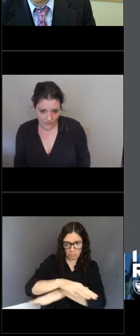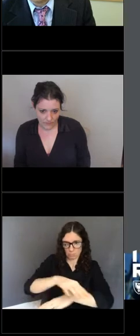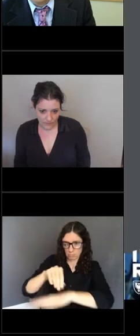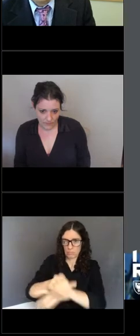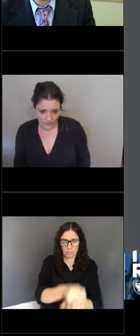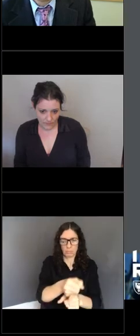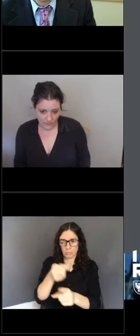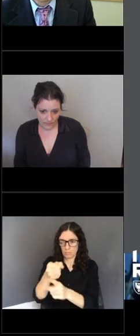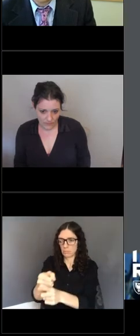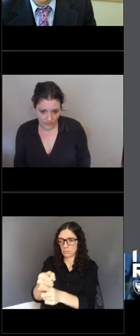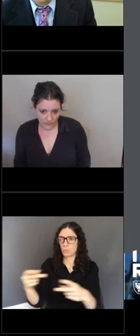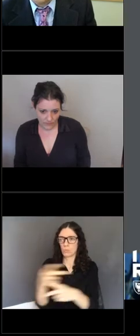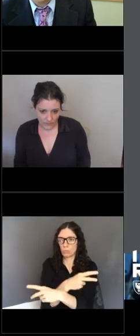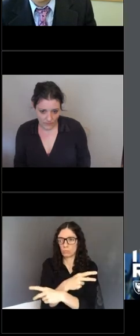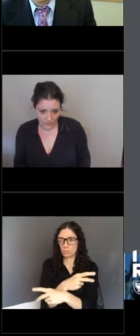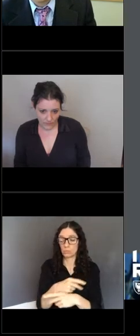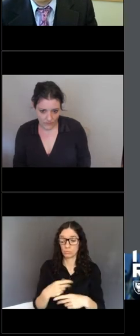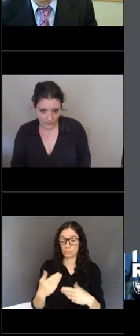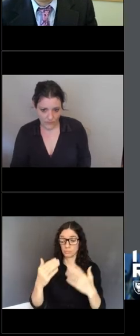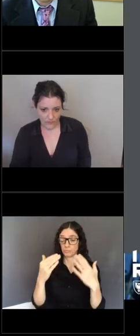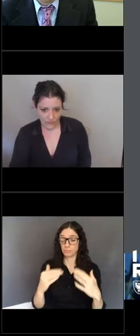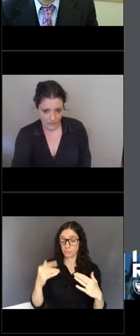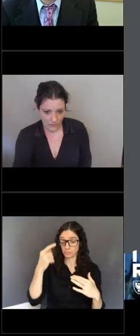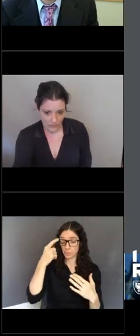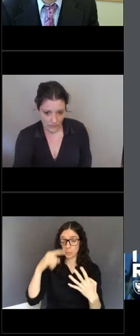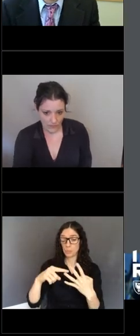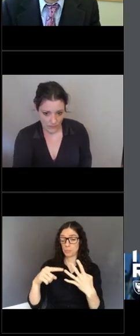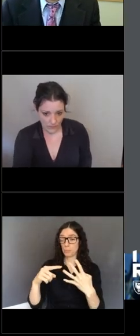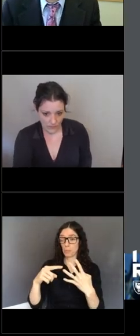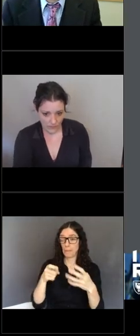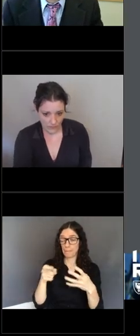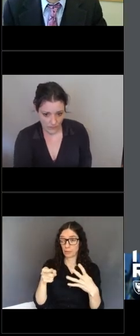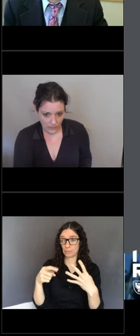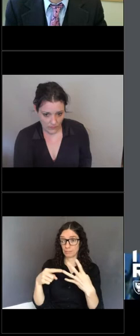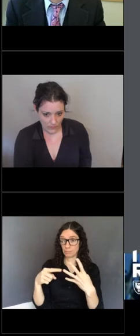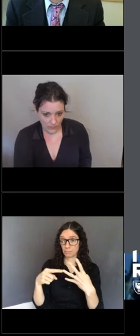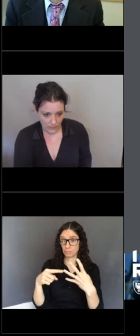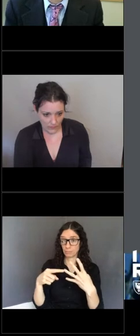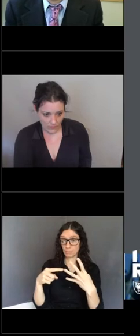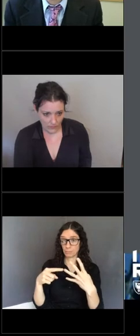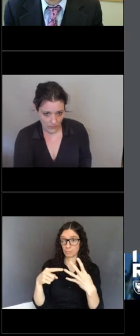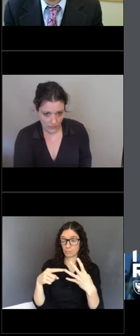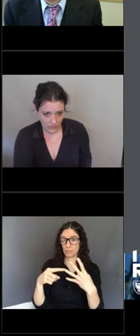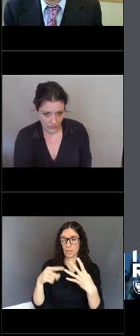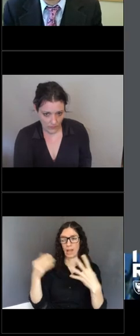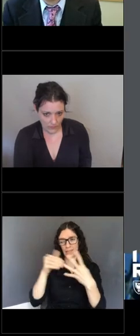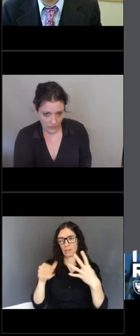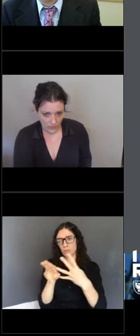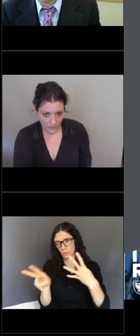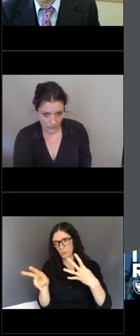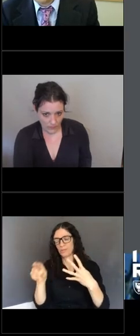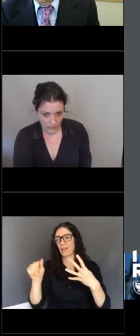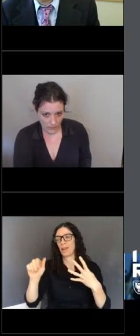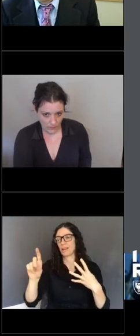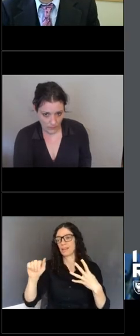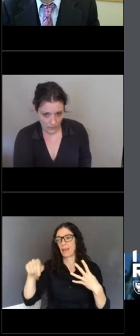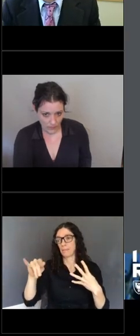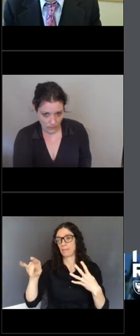For management, it broke down into the two categories that I mentioned before, adaptive measures and administrative